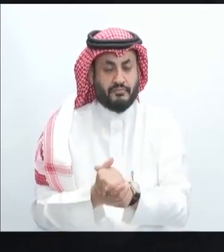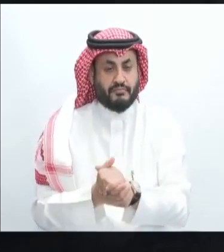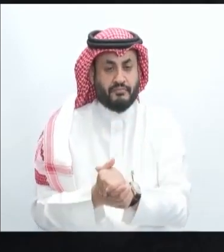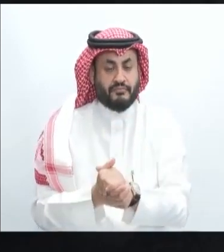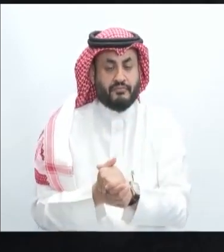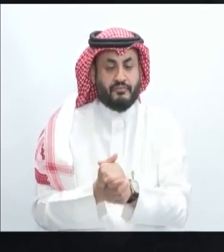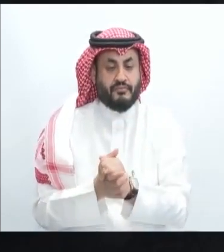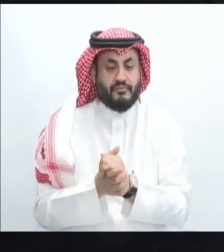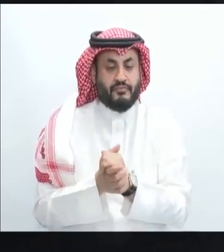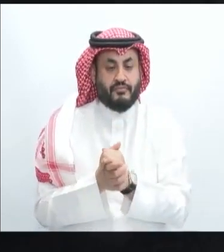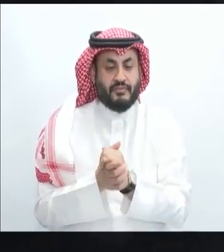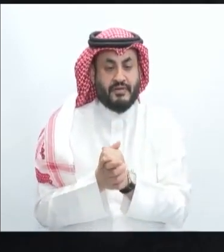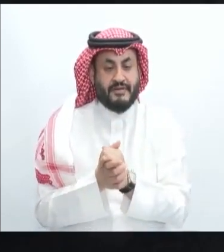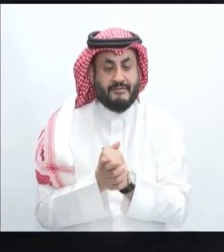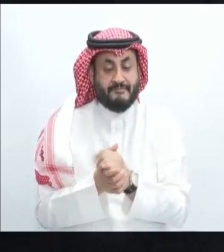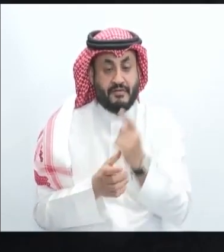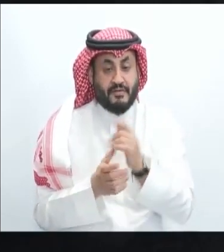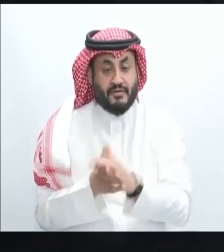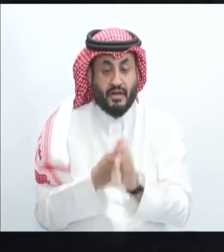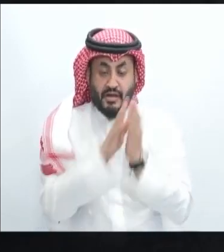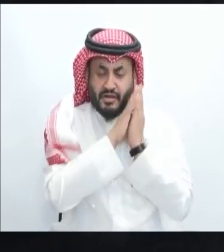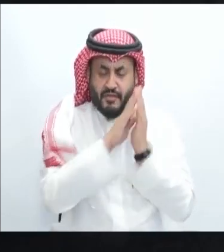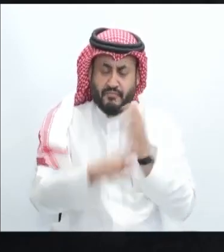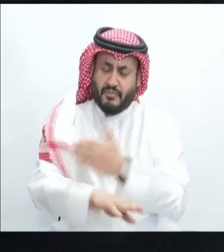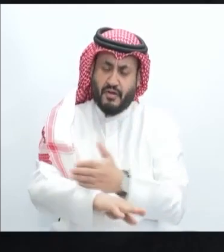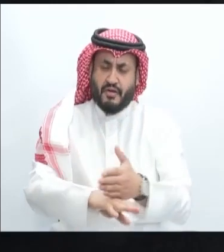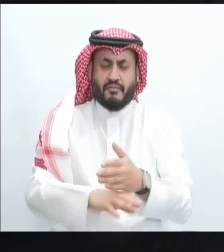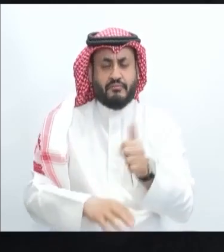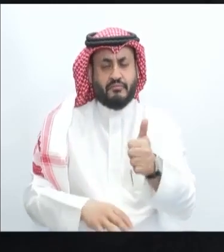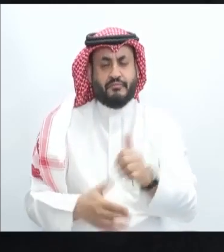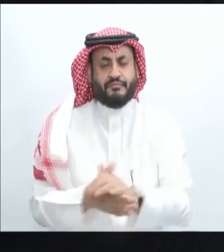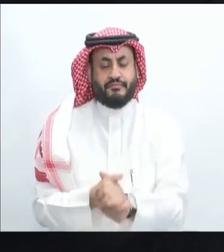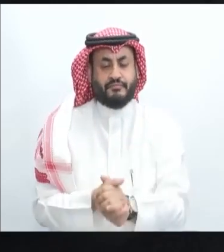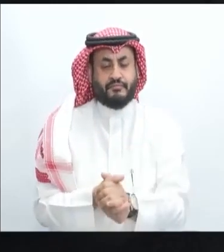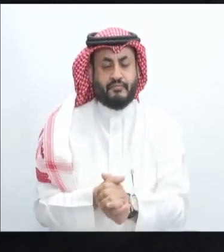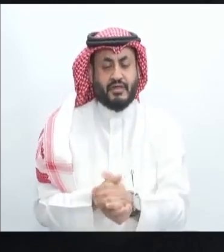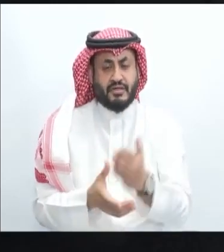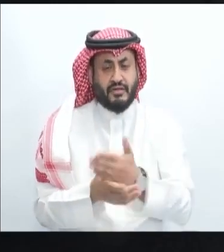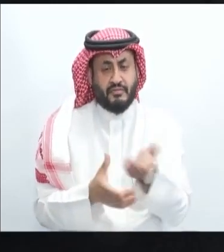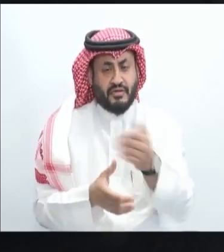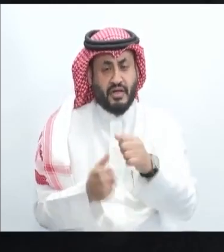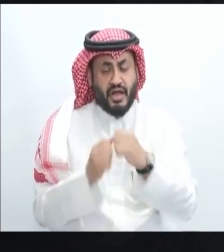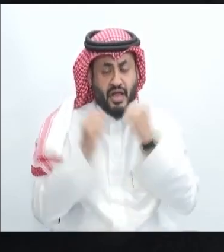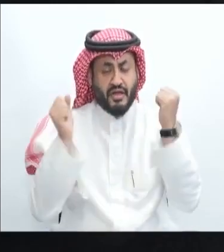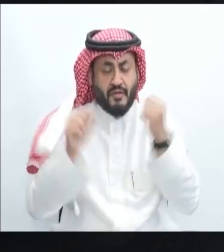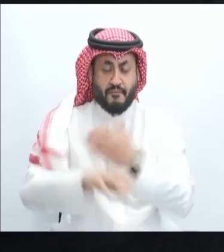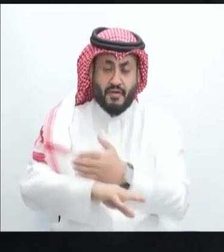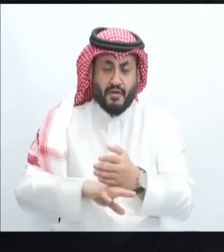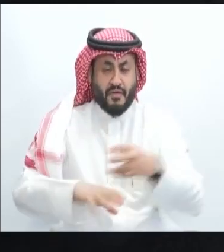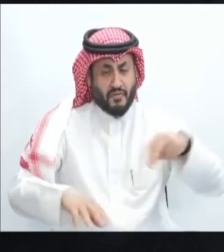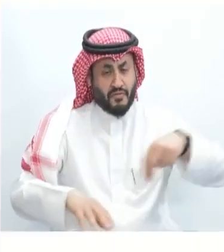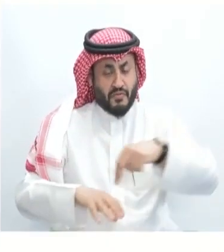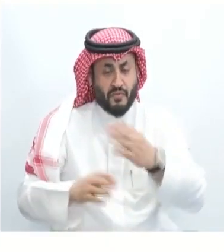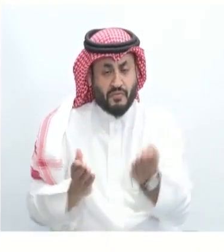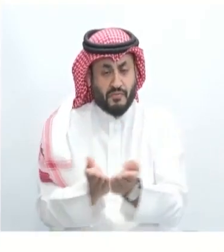healthy life, to sleep early so you can get up early and go to